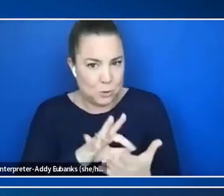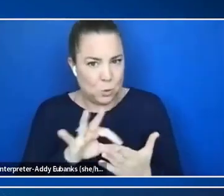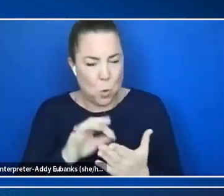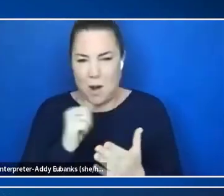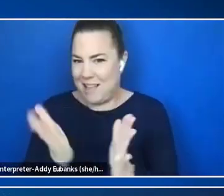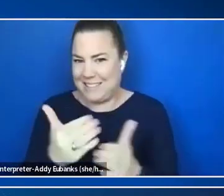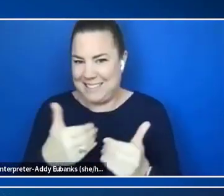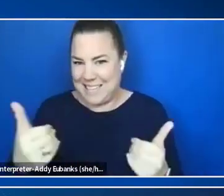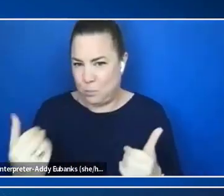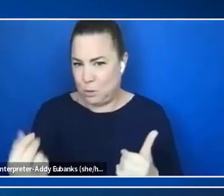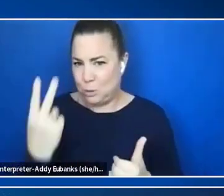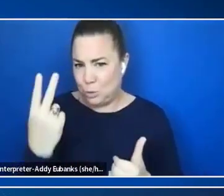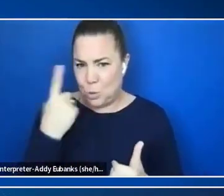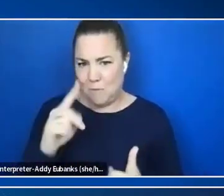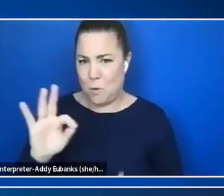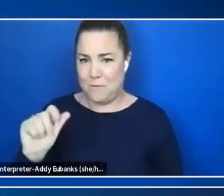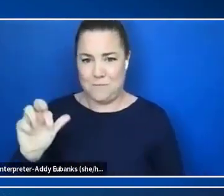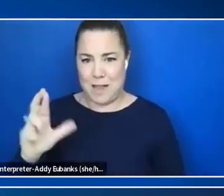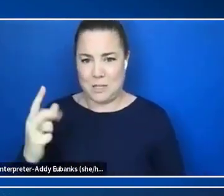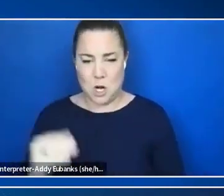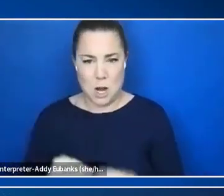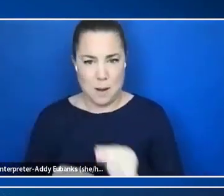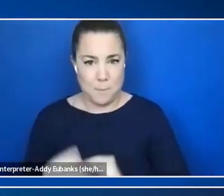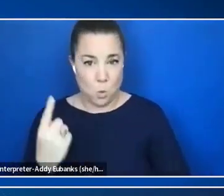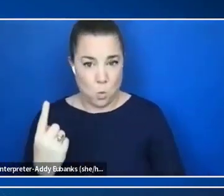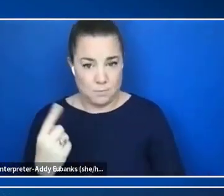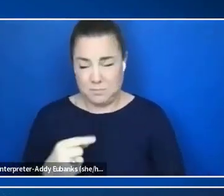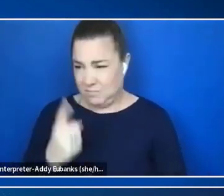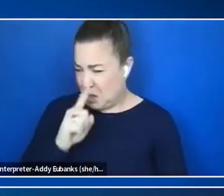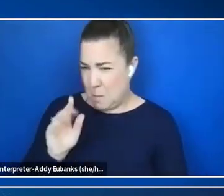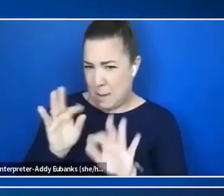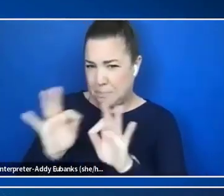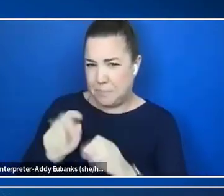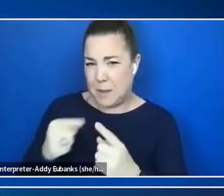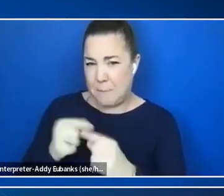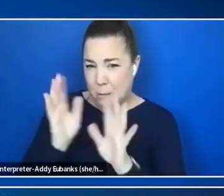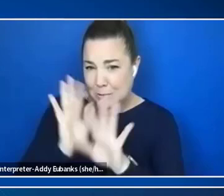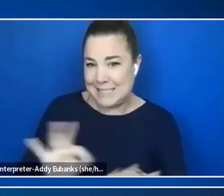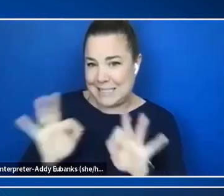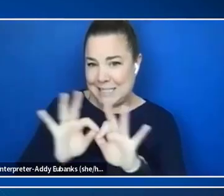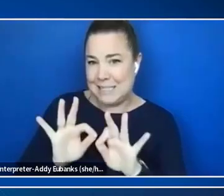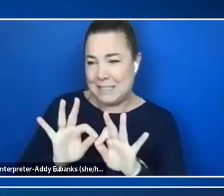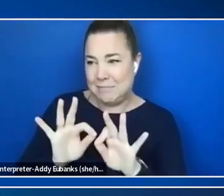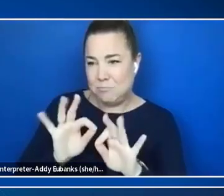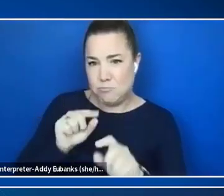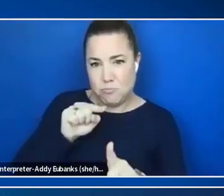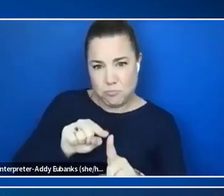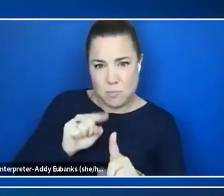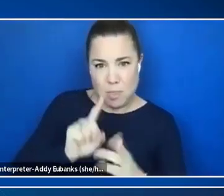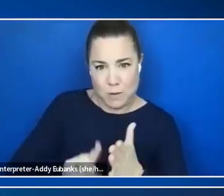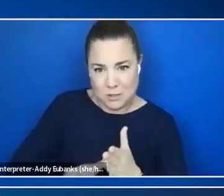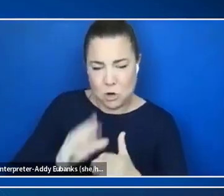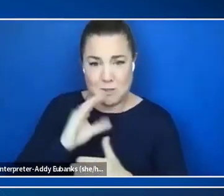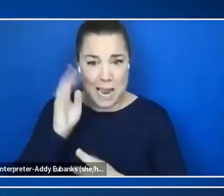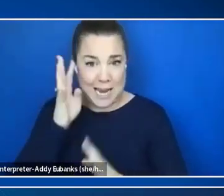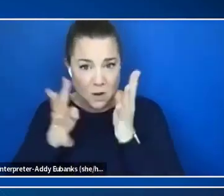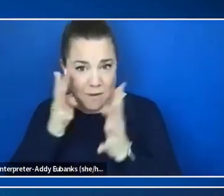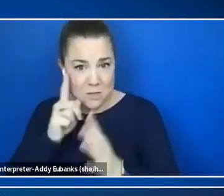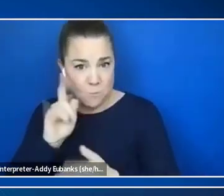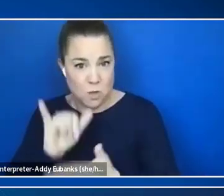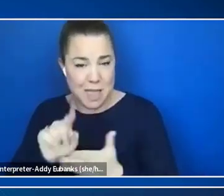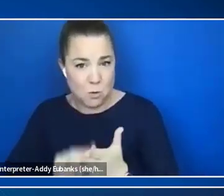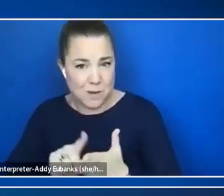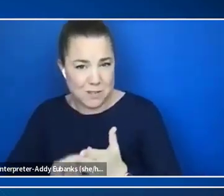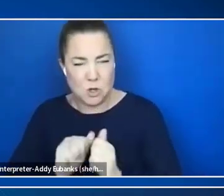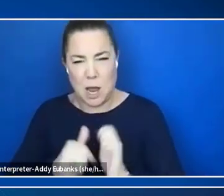1. But do you want to talk about significance and innovation and how a reviewer might think about that as it relates to factor